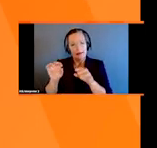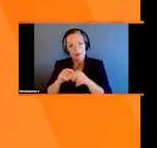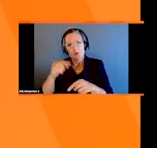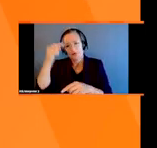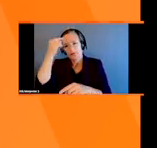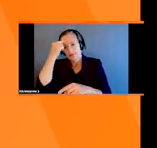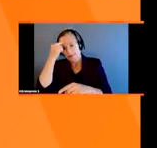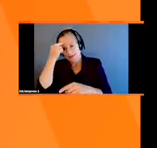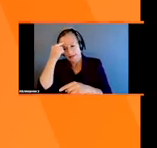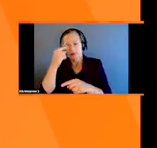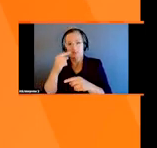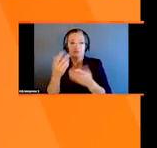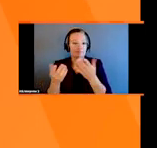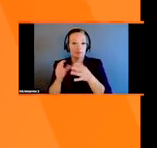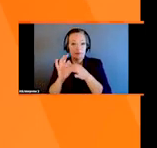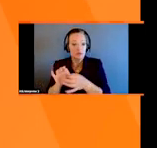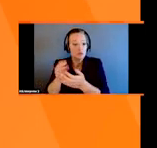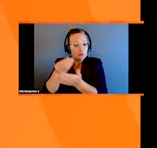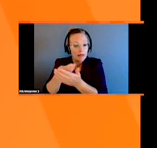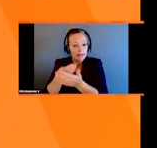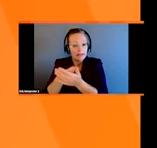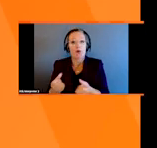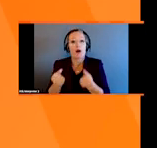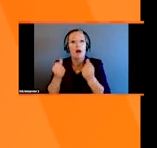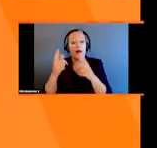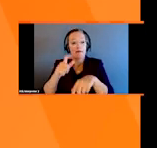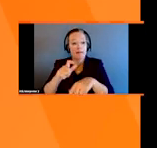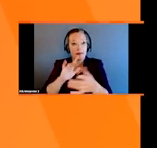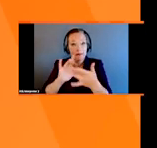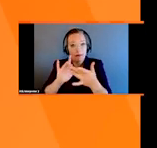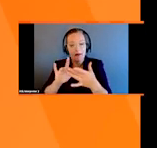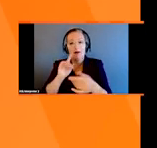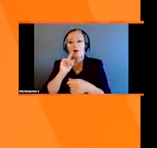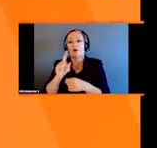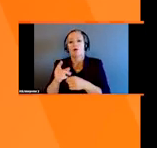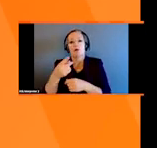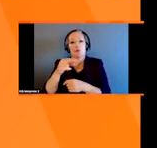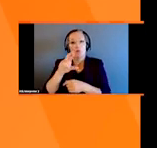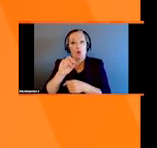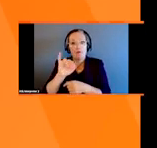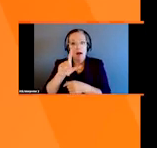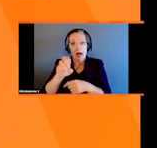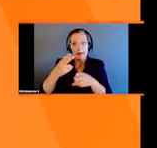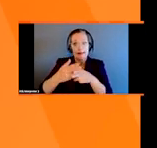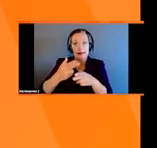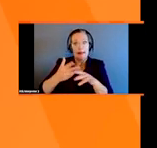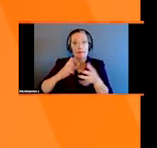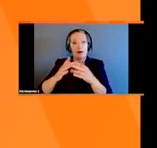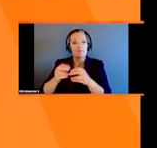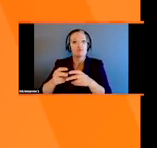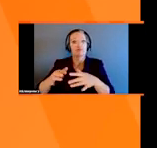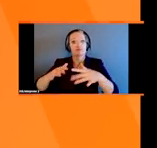by dollars or meetings booked or the profile growing, not about how much we post.